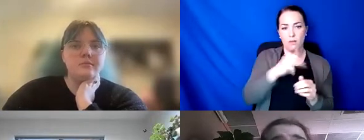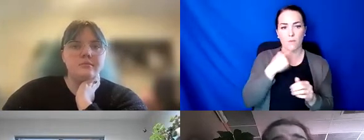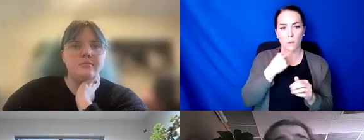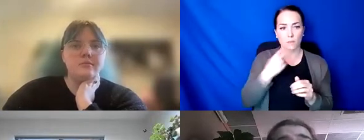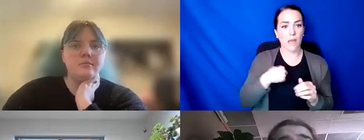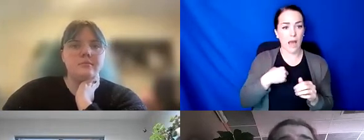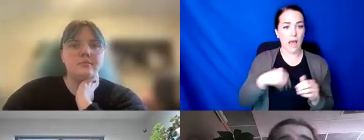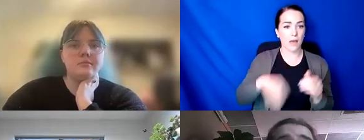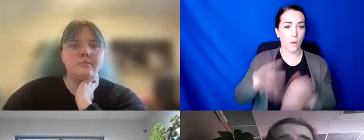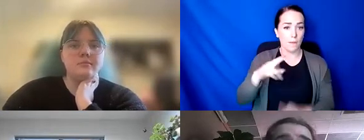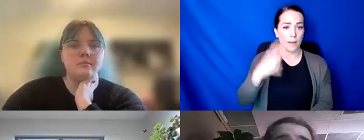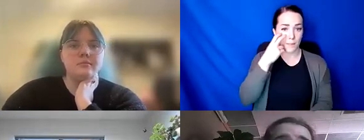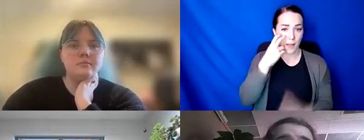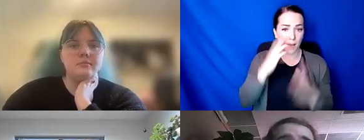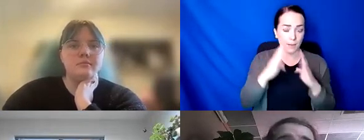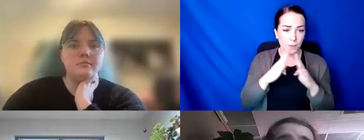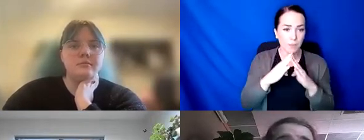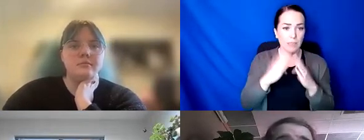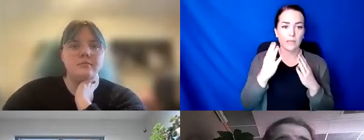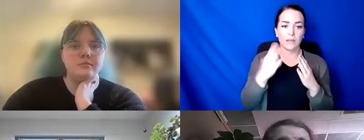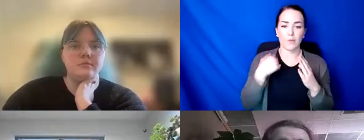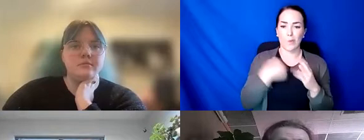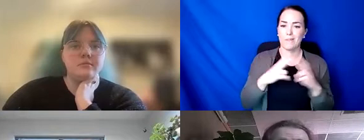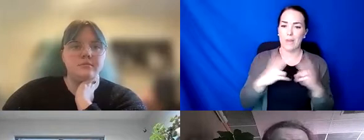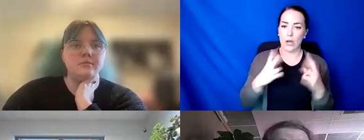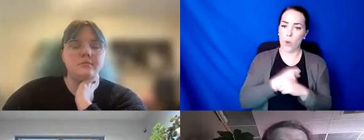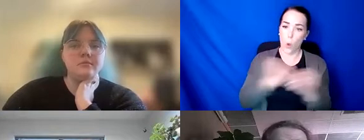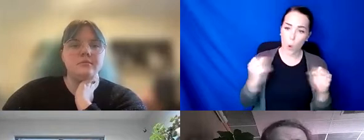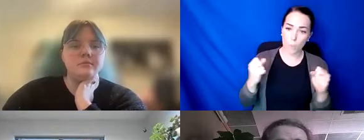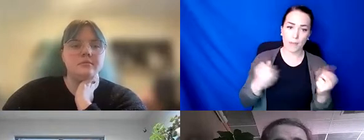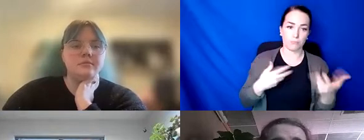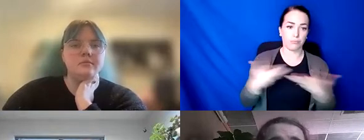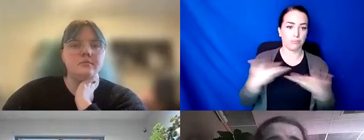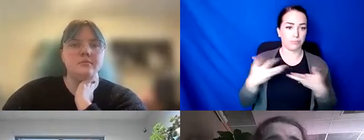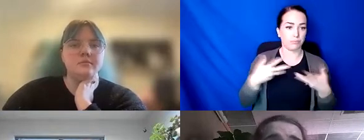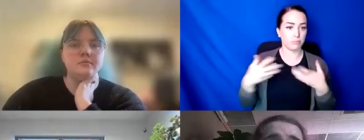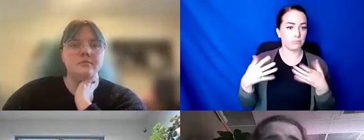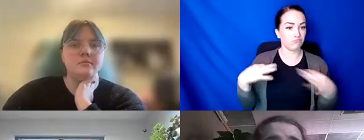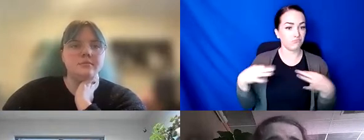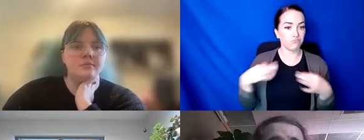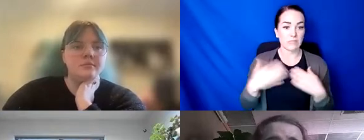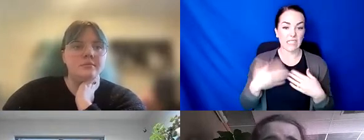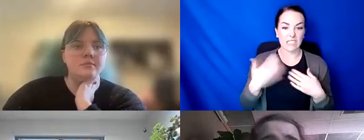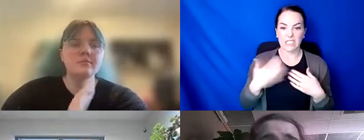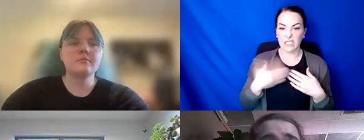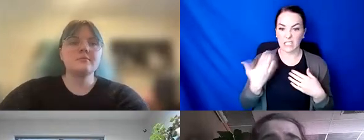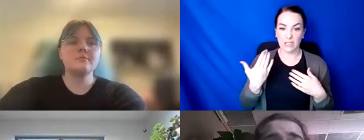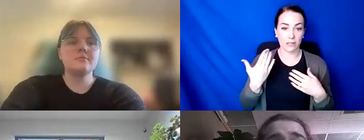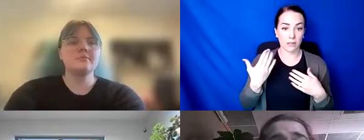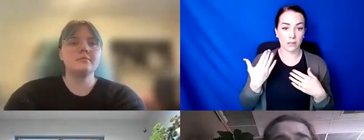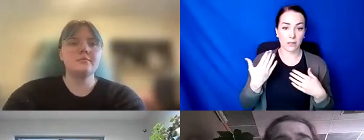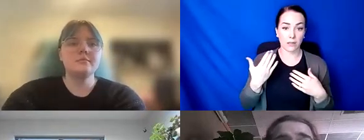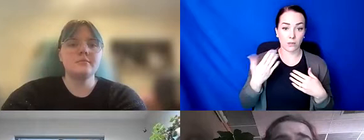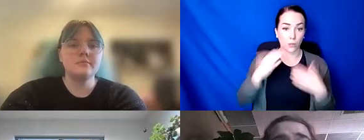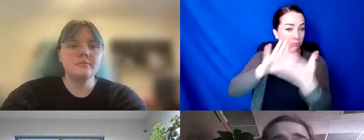blind community, and we're very open and very like that. You know, we're very upfront about our challenges